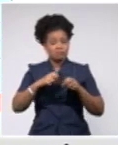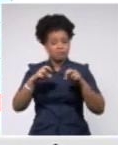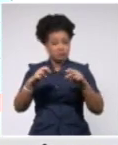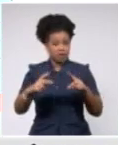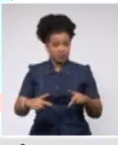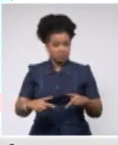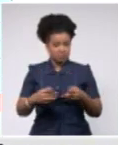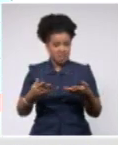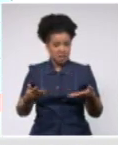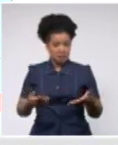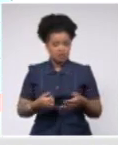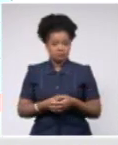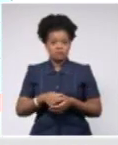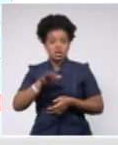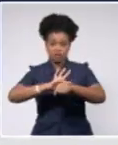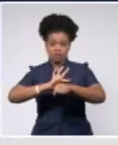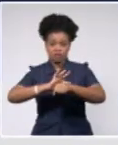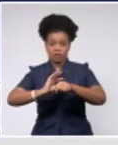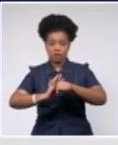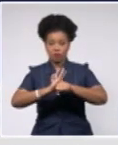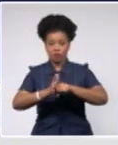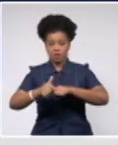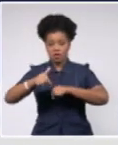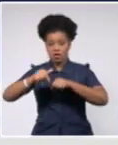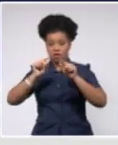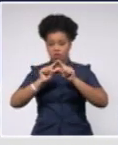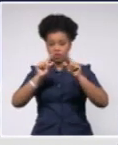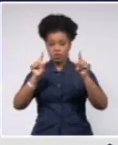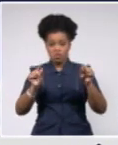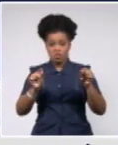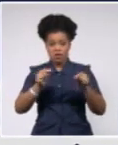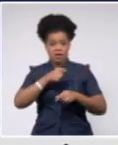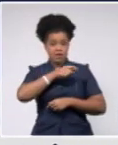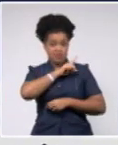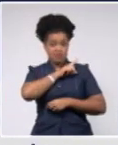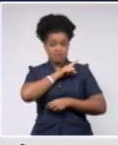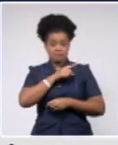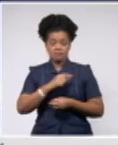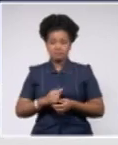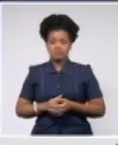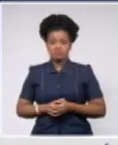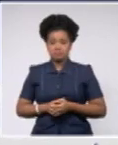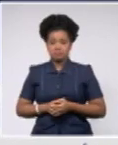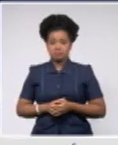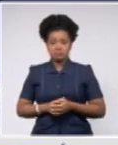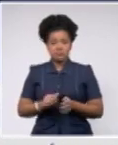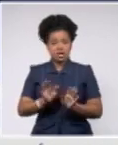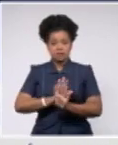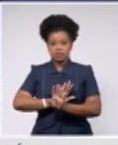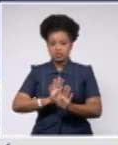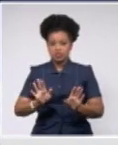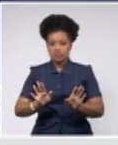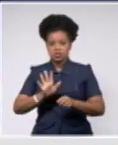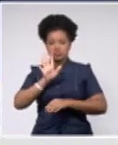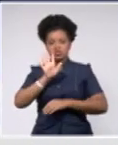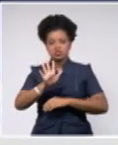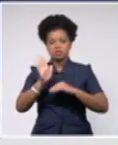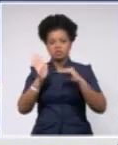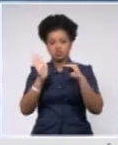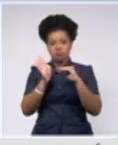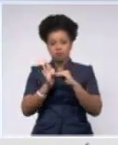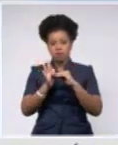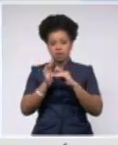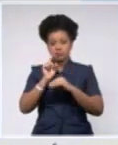per 100,000 inhabitants over the last 15 days. To summarize, of